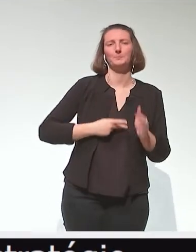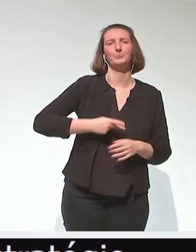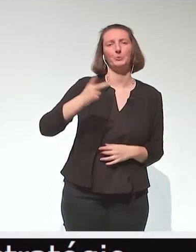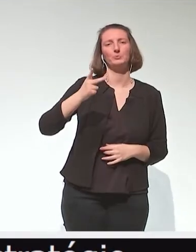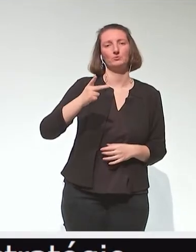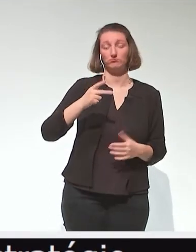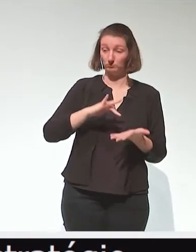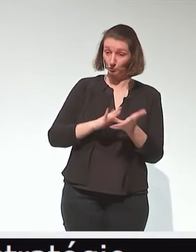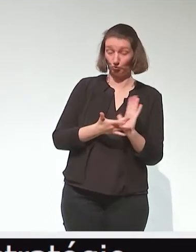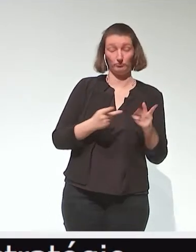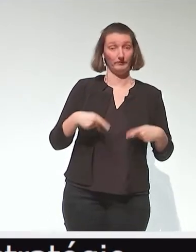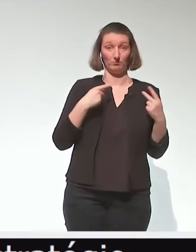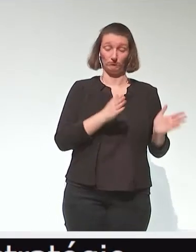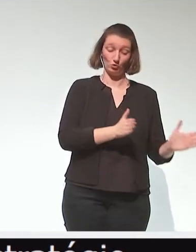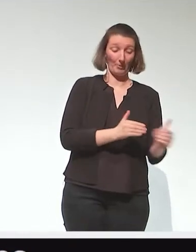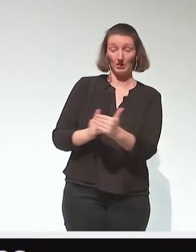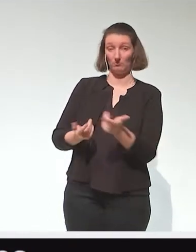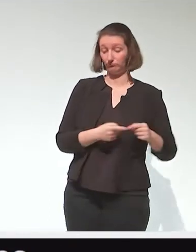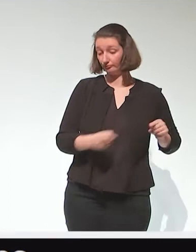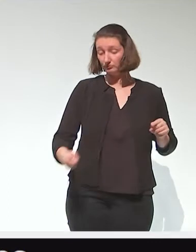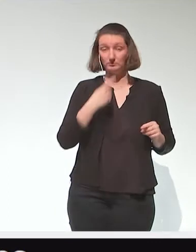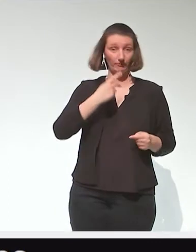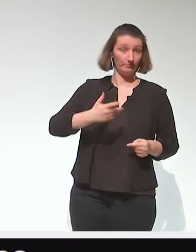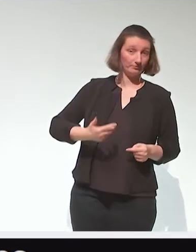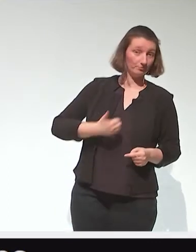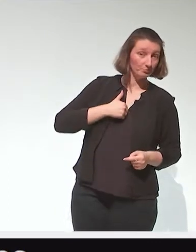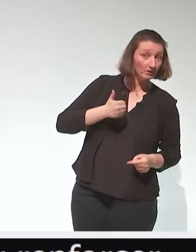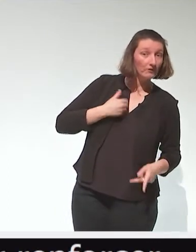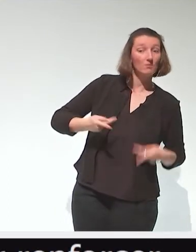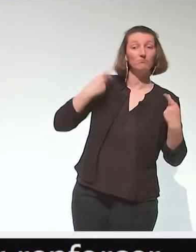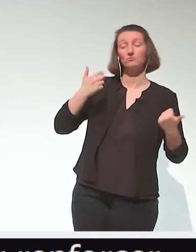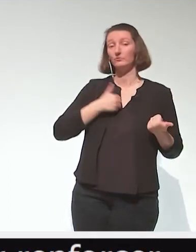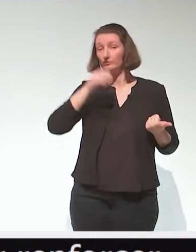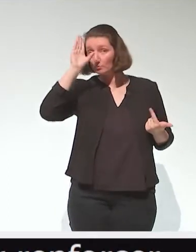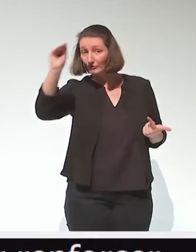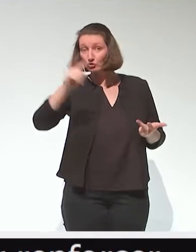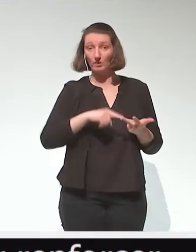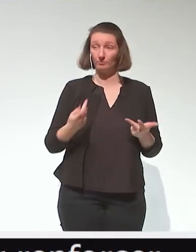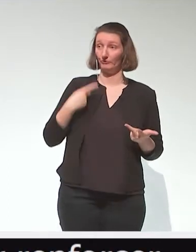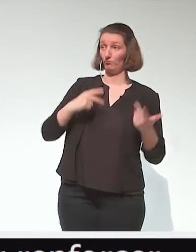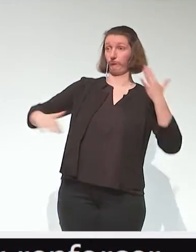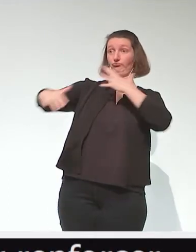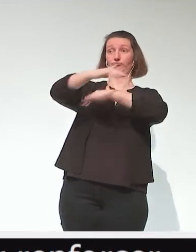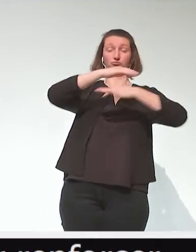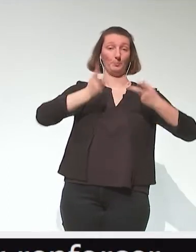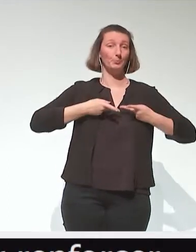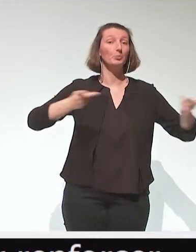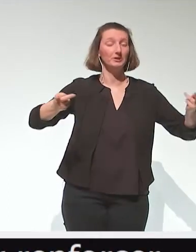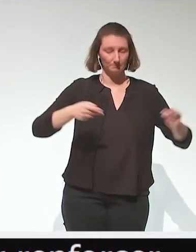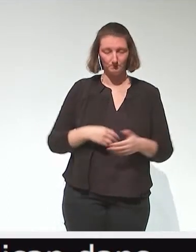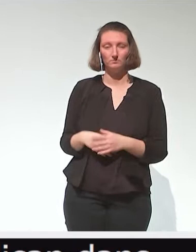of the disabled right across every sphere of life: private life, professional life, and public life. One